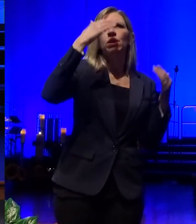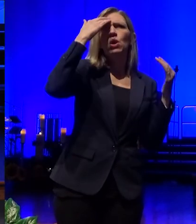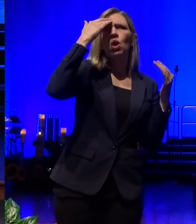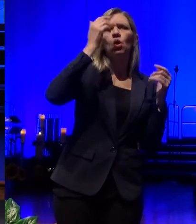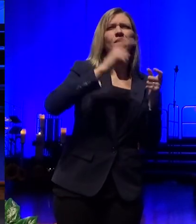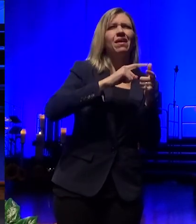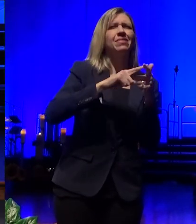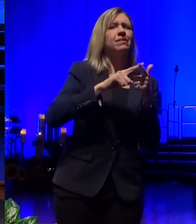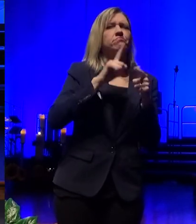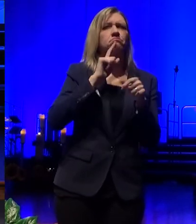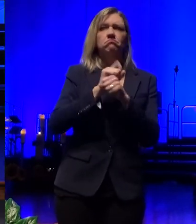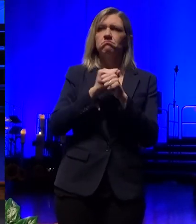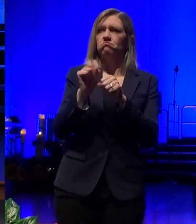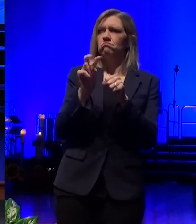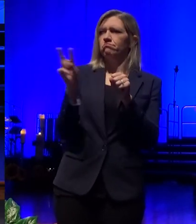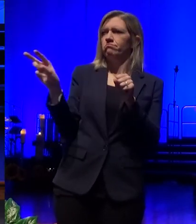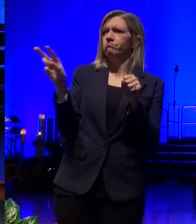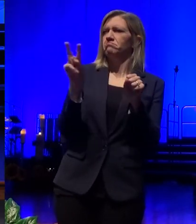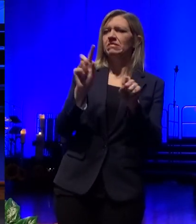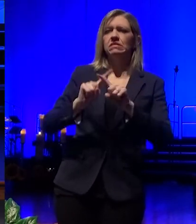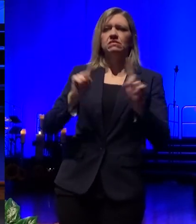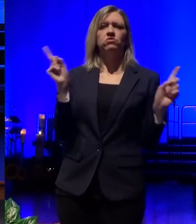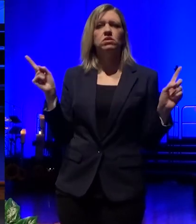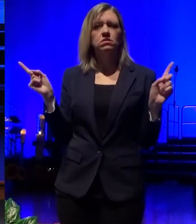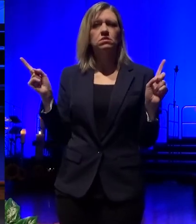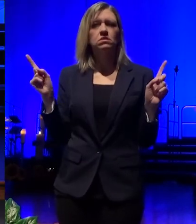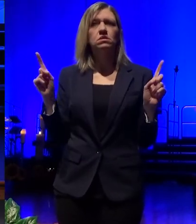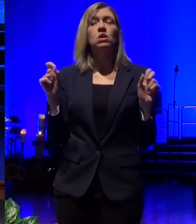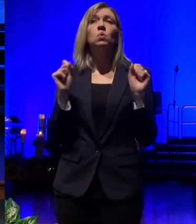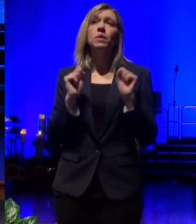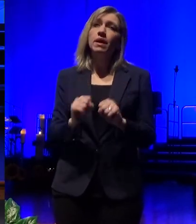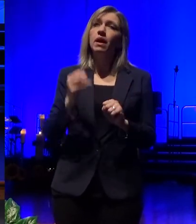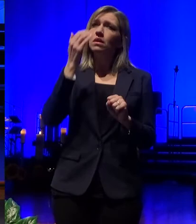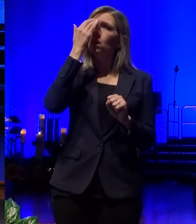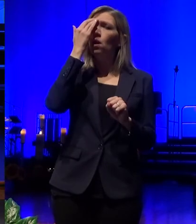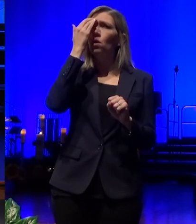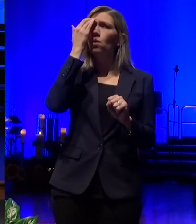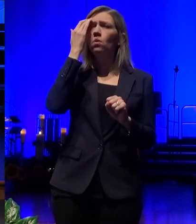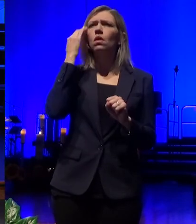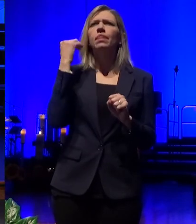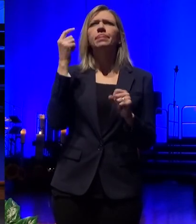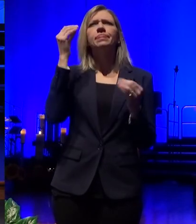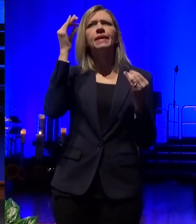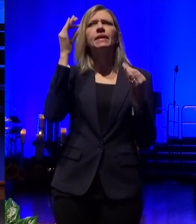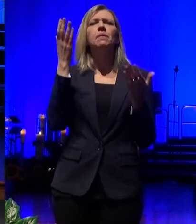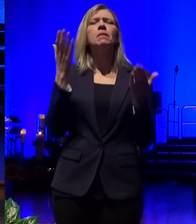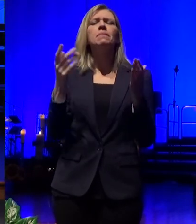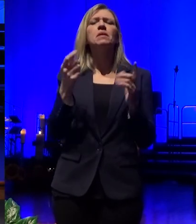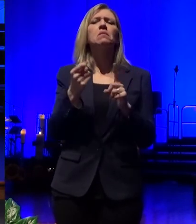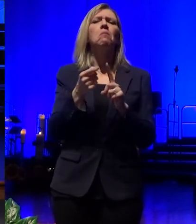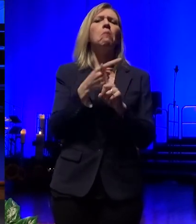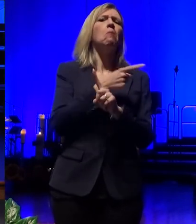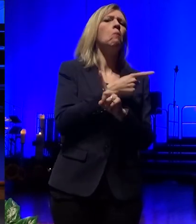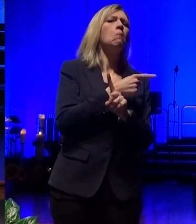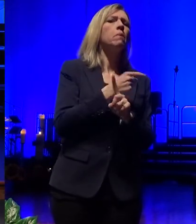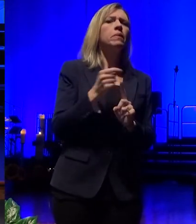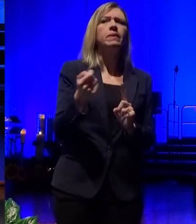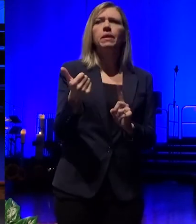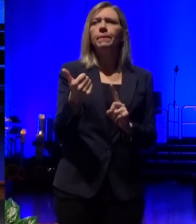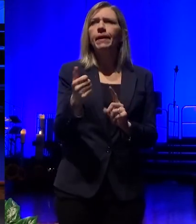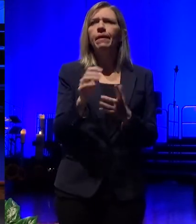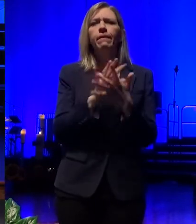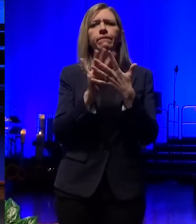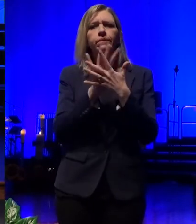look really different around us. And we can know that our thinking might be a little bit askew, that maybe what we